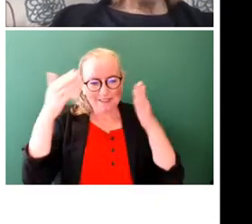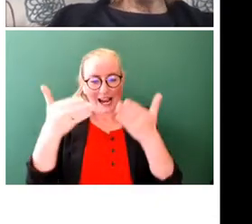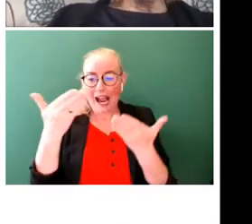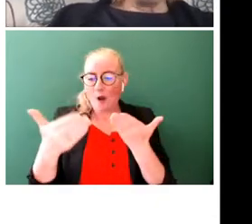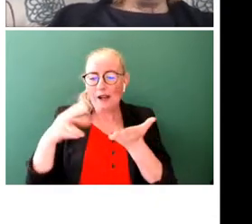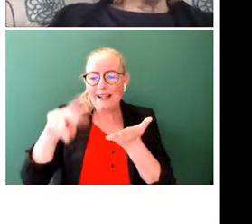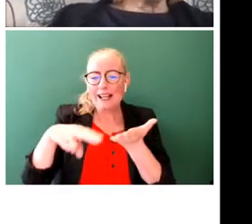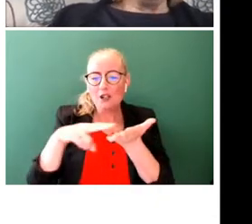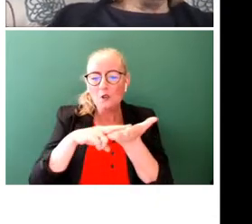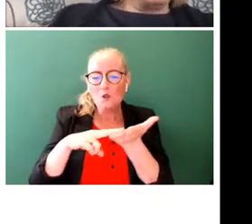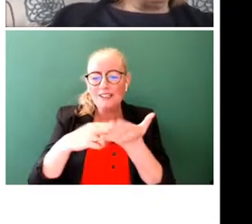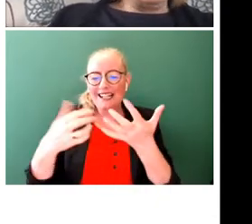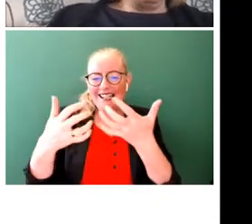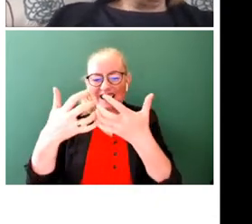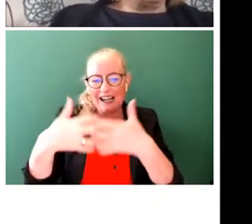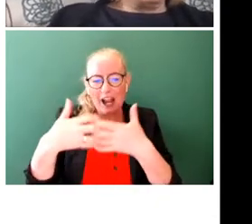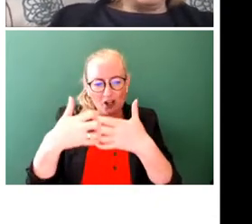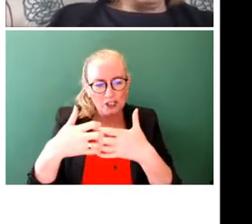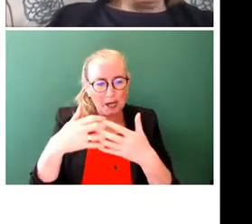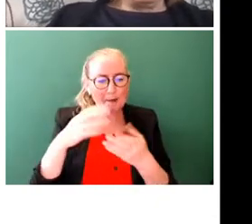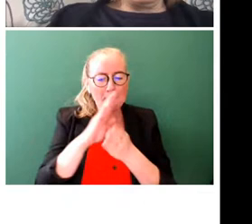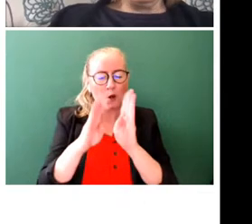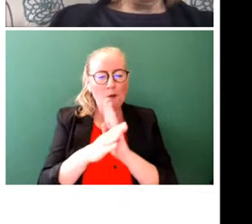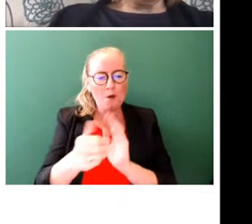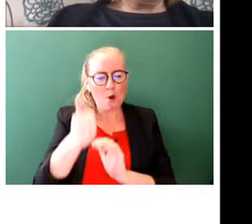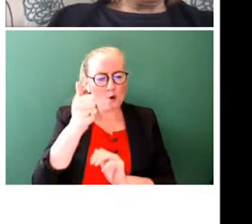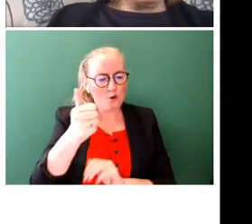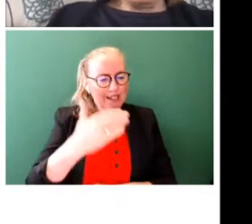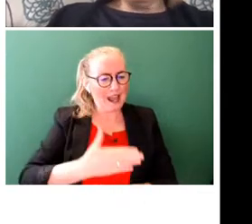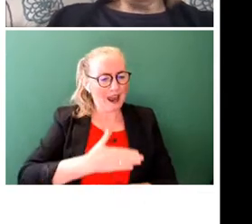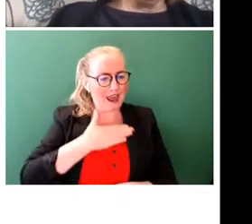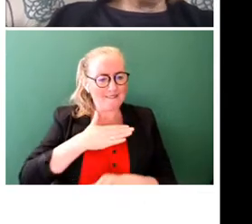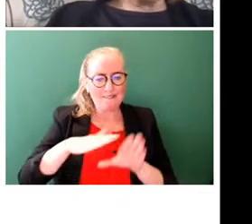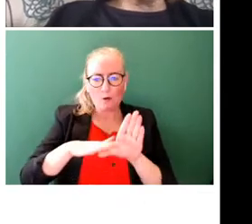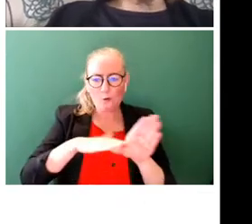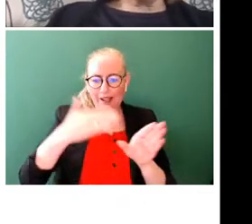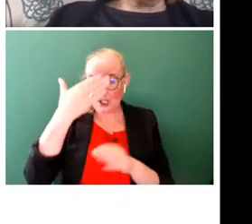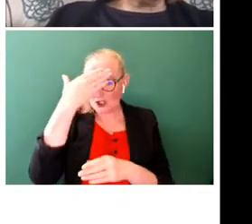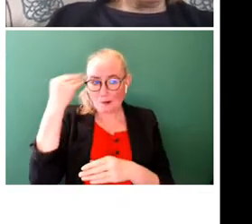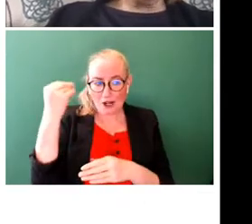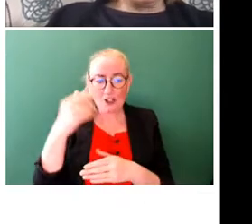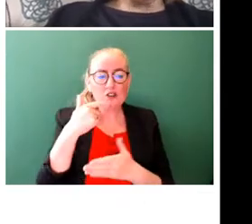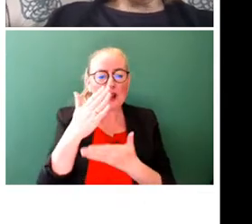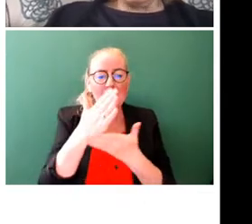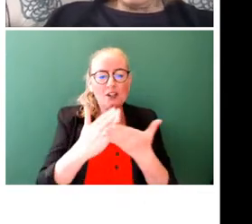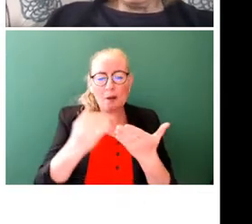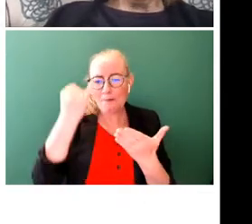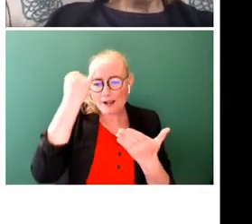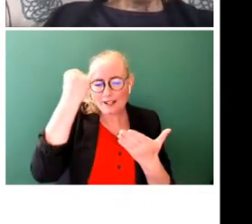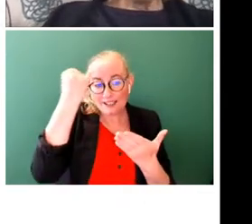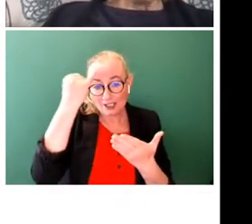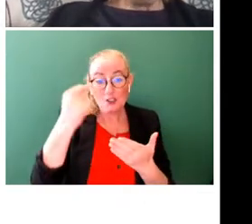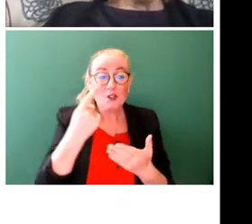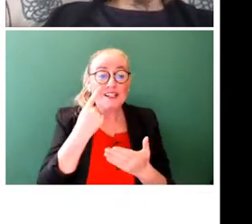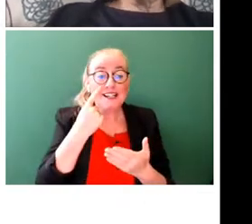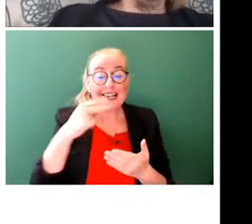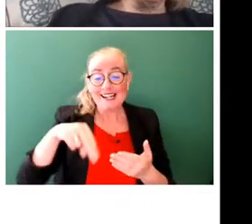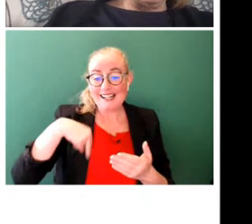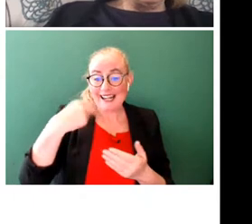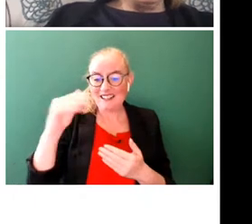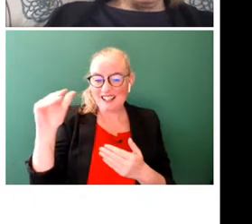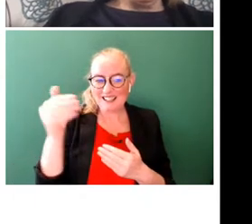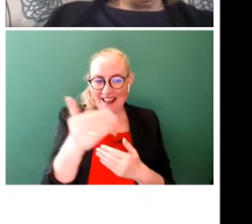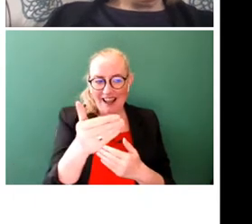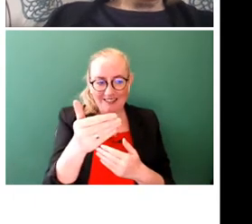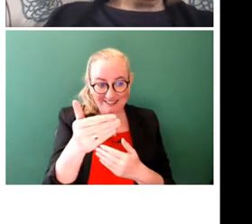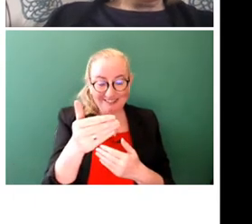technology to live a good life with dementia. So I'm going to talk to you about a few initiatives. The first one on the next slide, the next